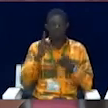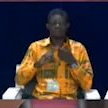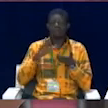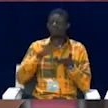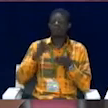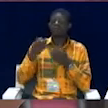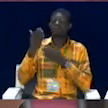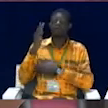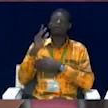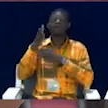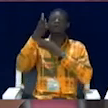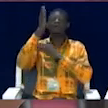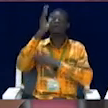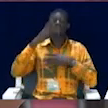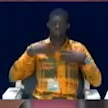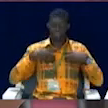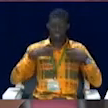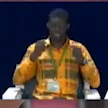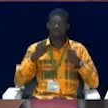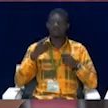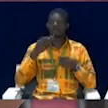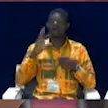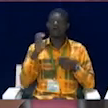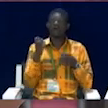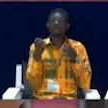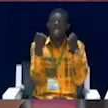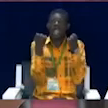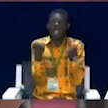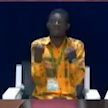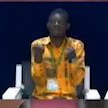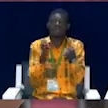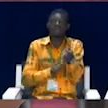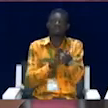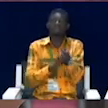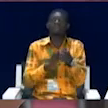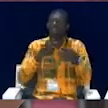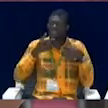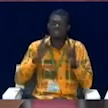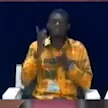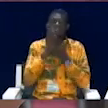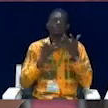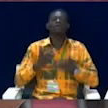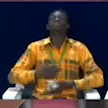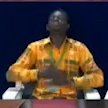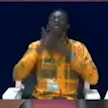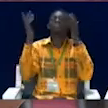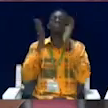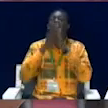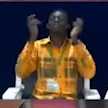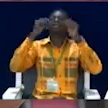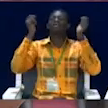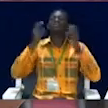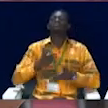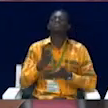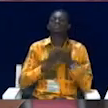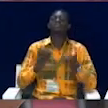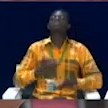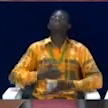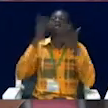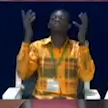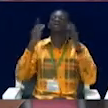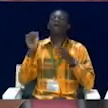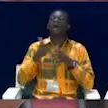God, God healed him of the epilepsy completely. Let somebody shout another